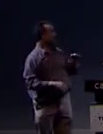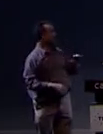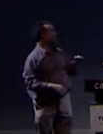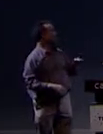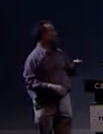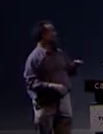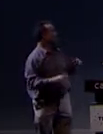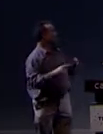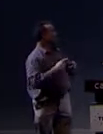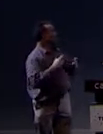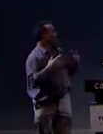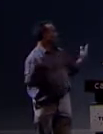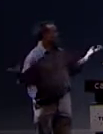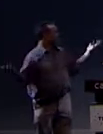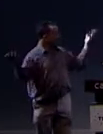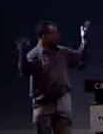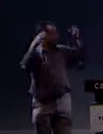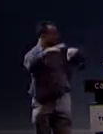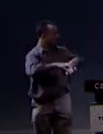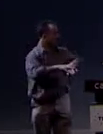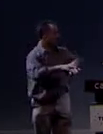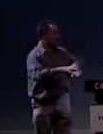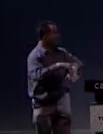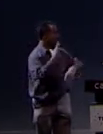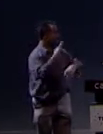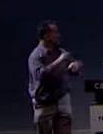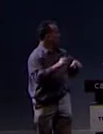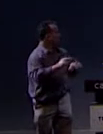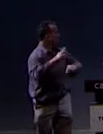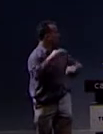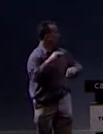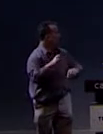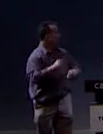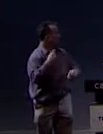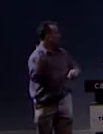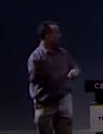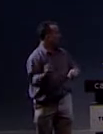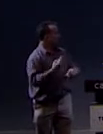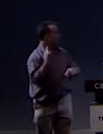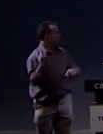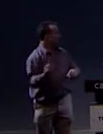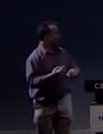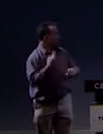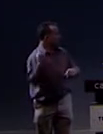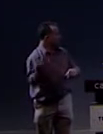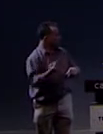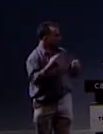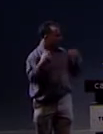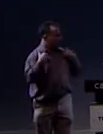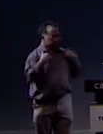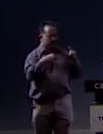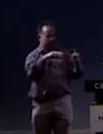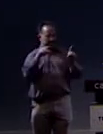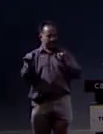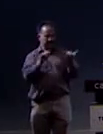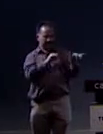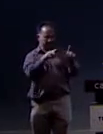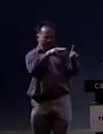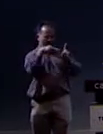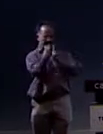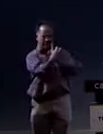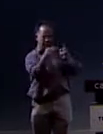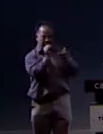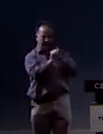and then collapse it into a flat plane. So you're always perpendicular. You've always got a perpendicular point of view to the screen, and